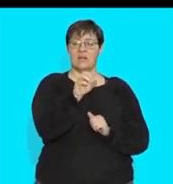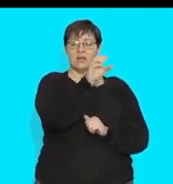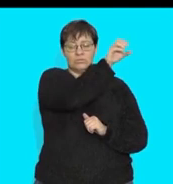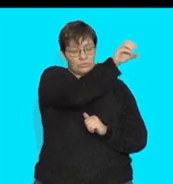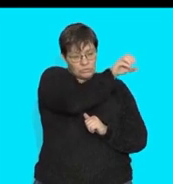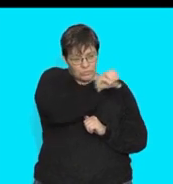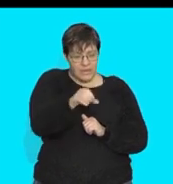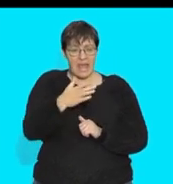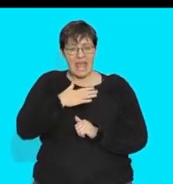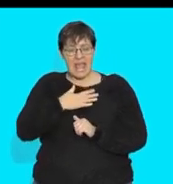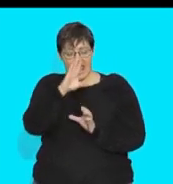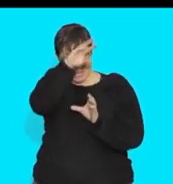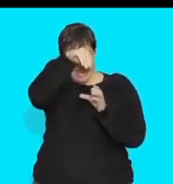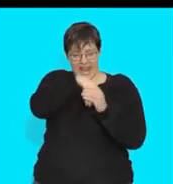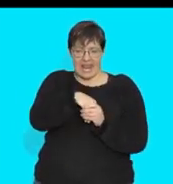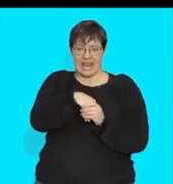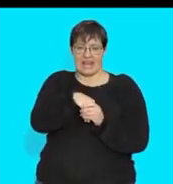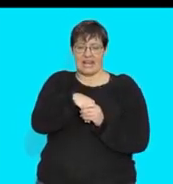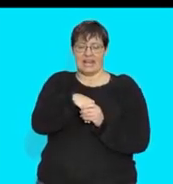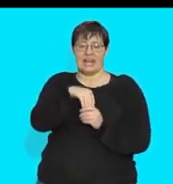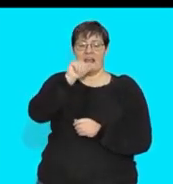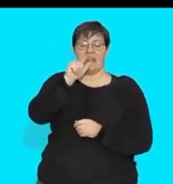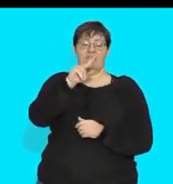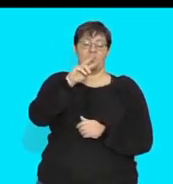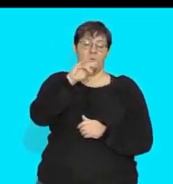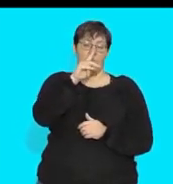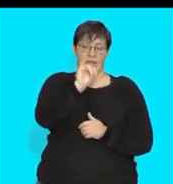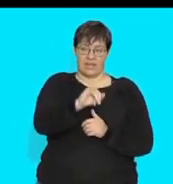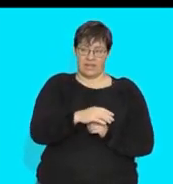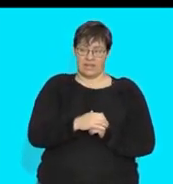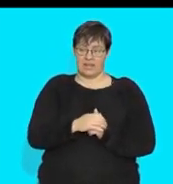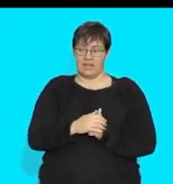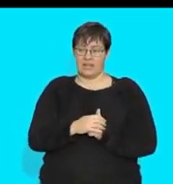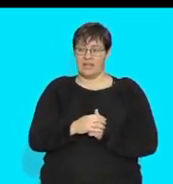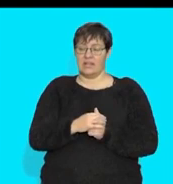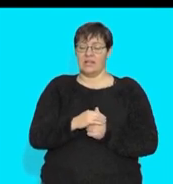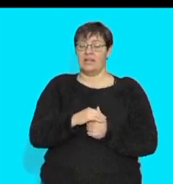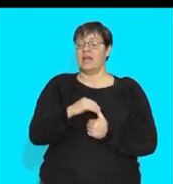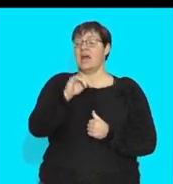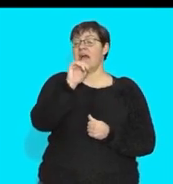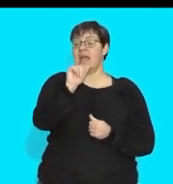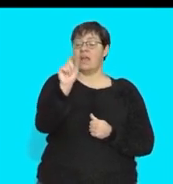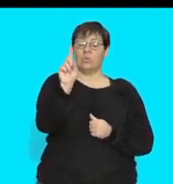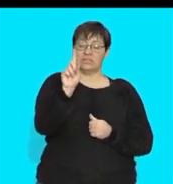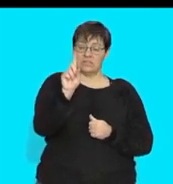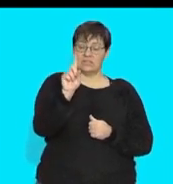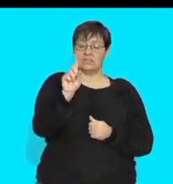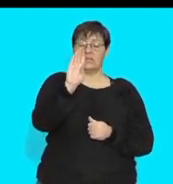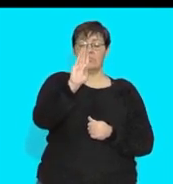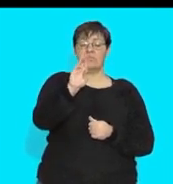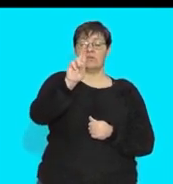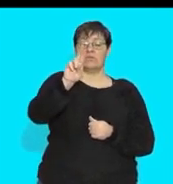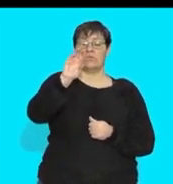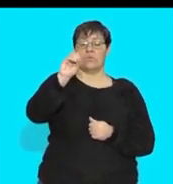the tube bringing the air into the alveoli. So, guys, part A is going to